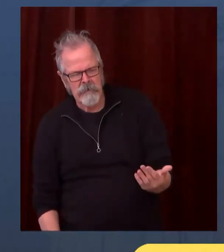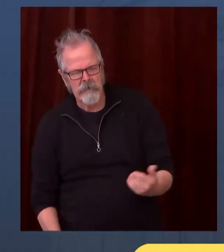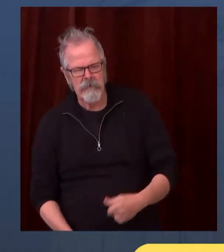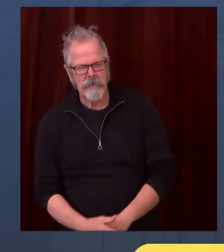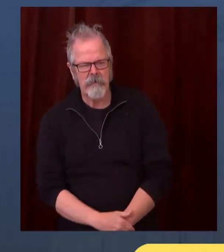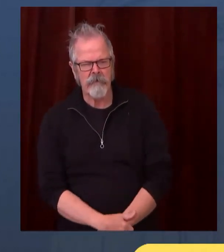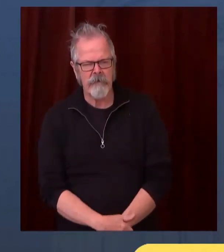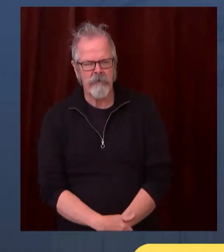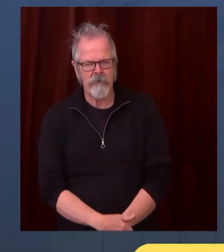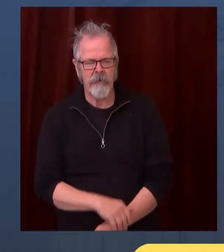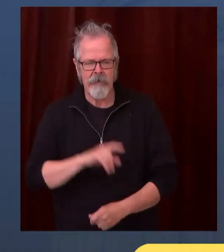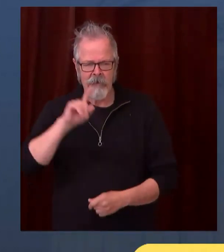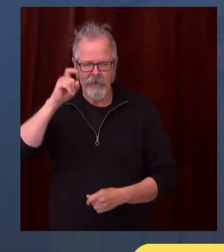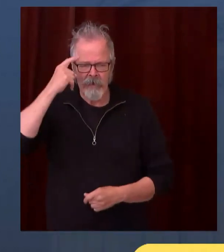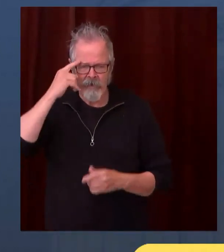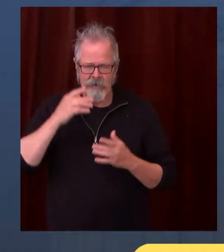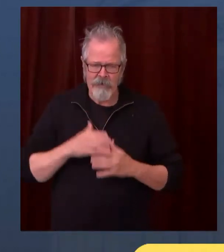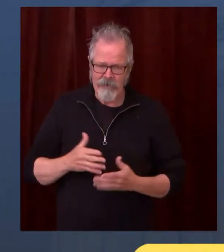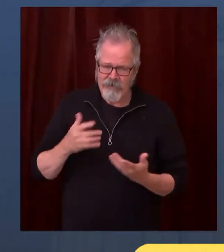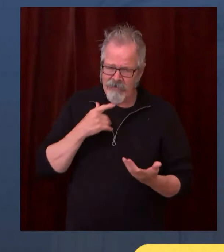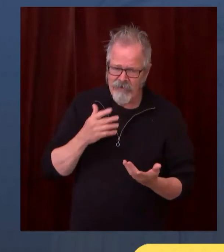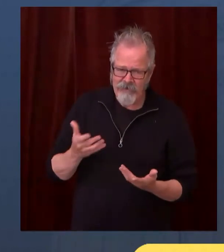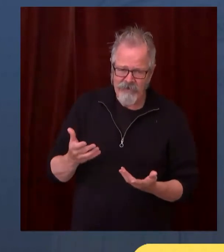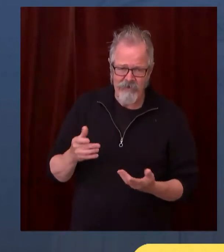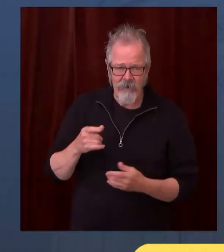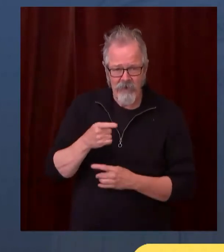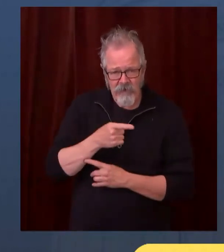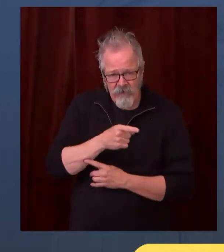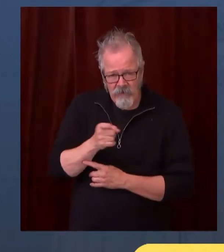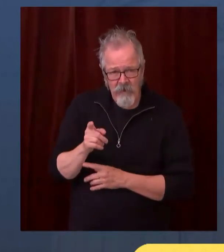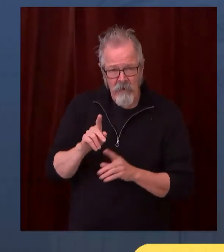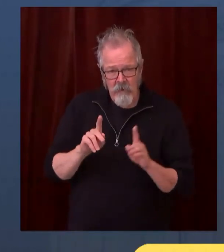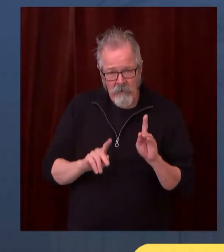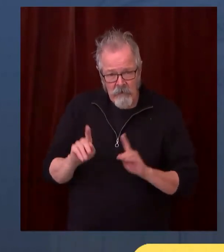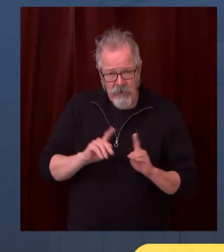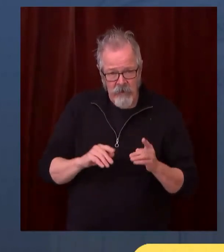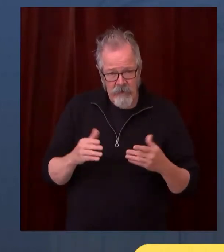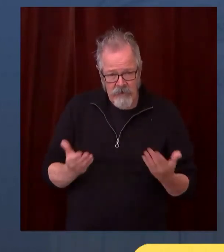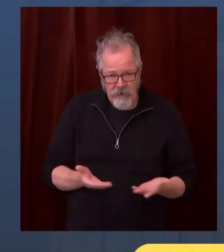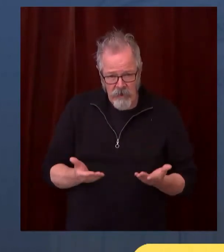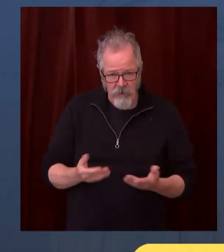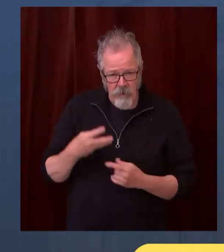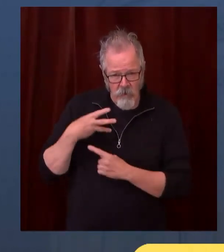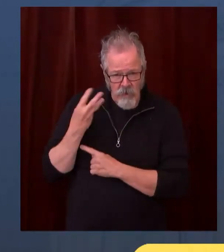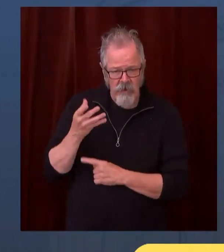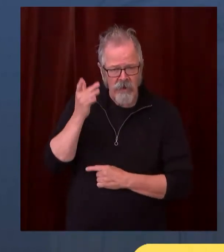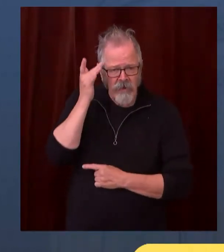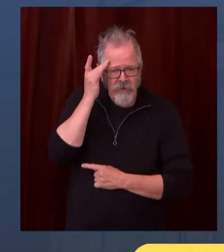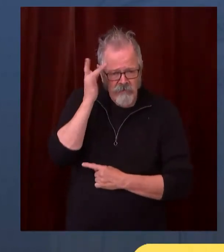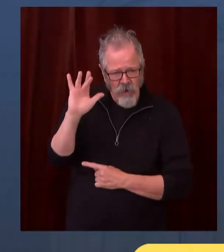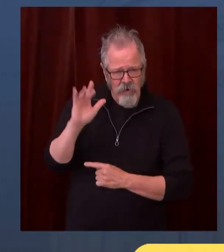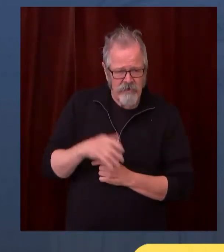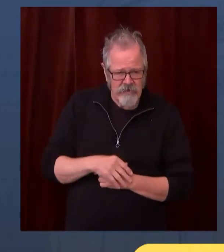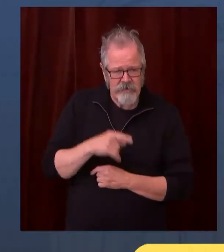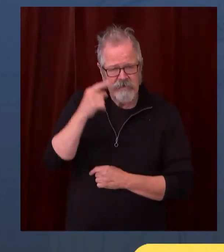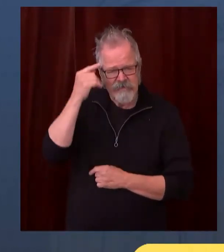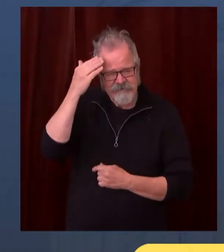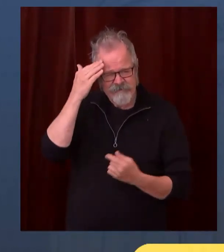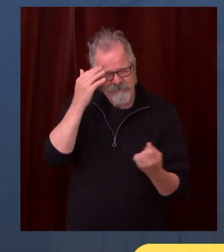of 25 children in a classroom for 6 hours, running around rubbing noses